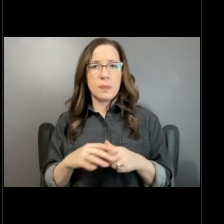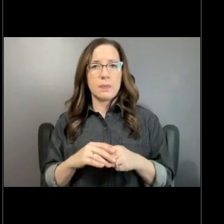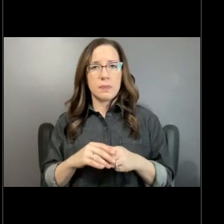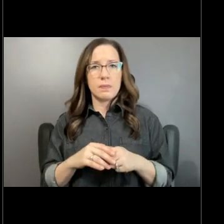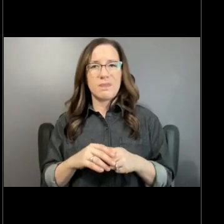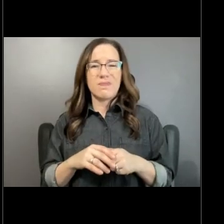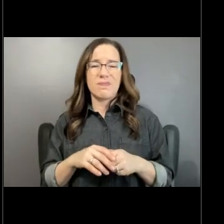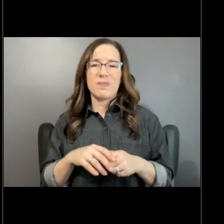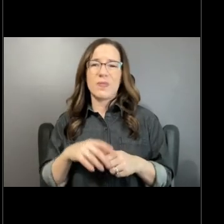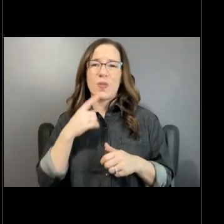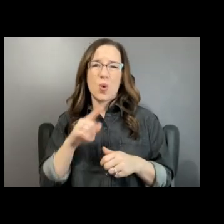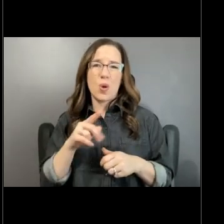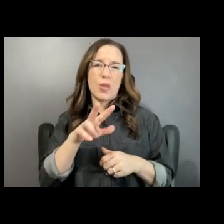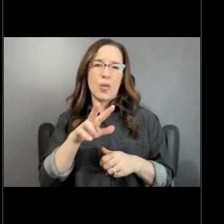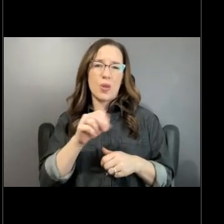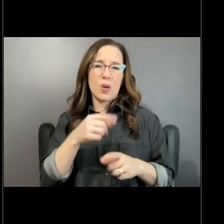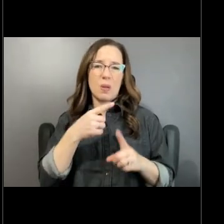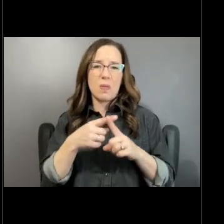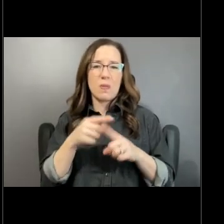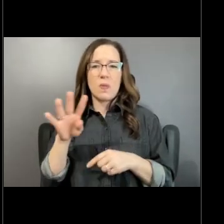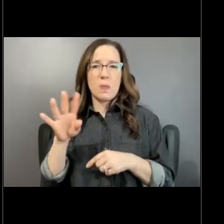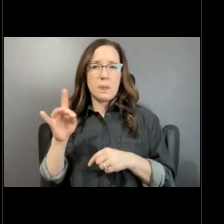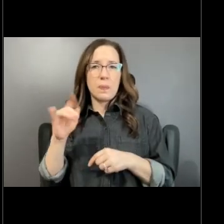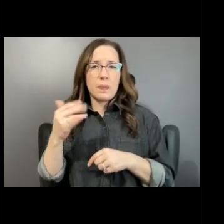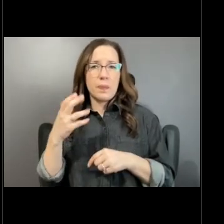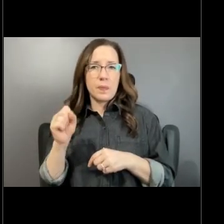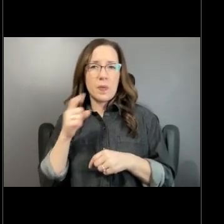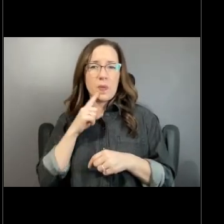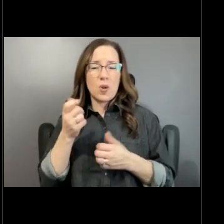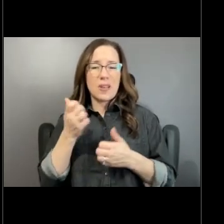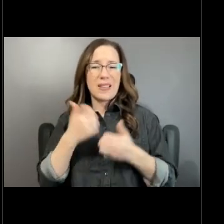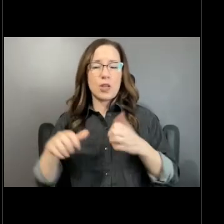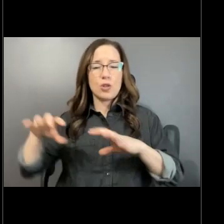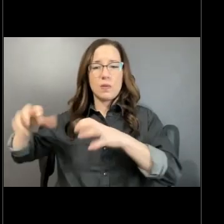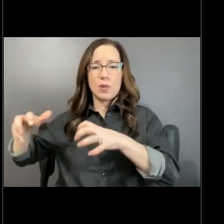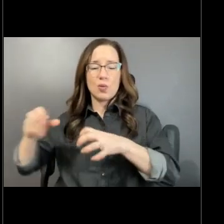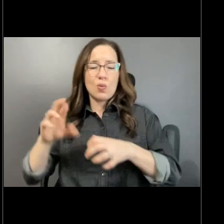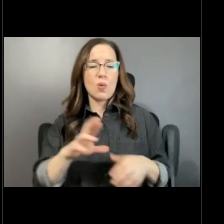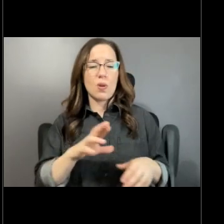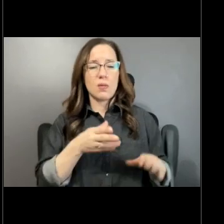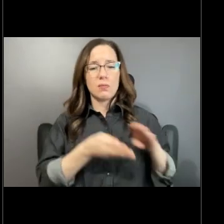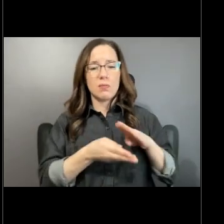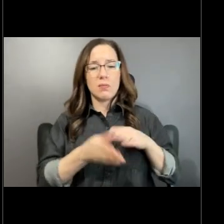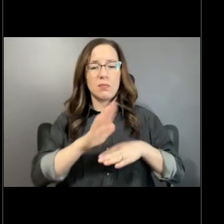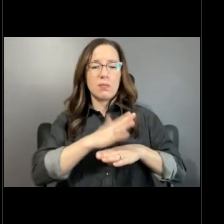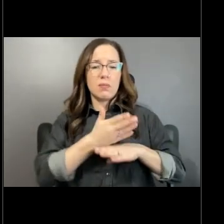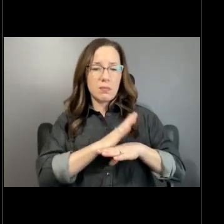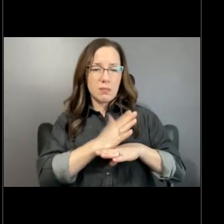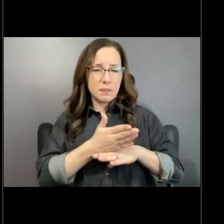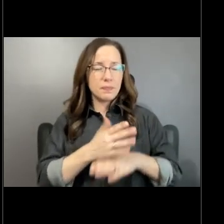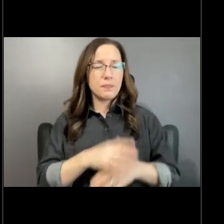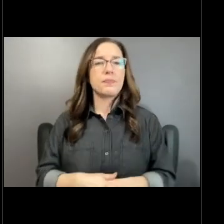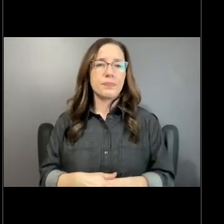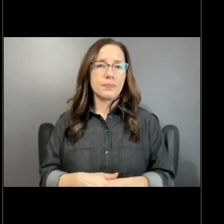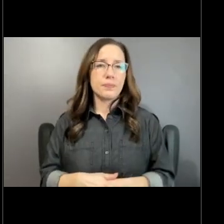by 48 inches at each fixture or appliance.